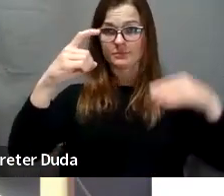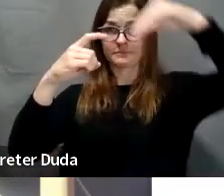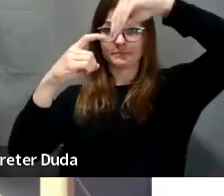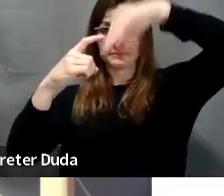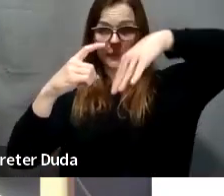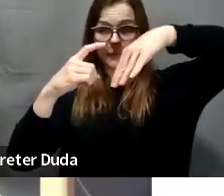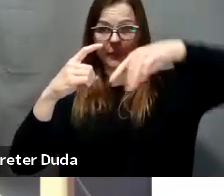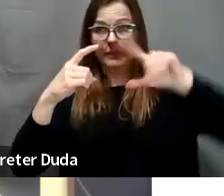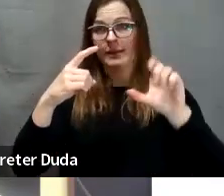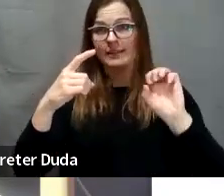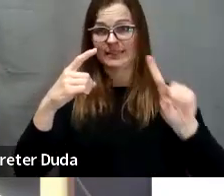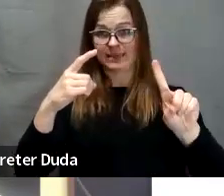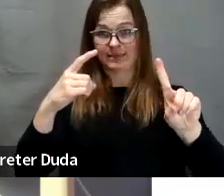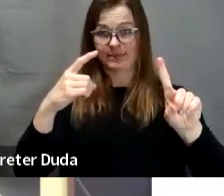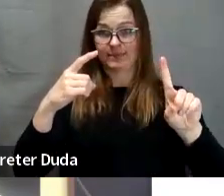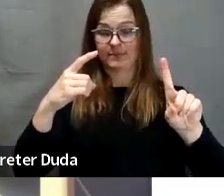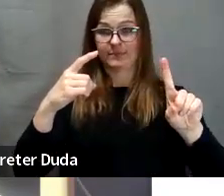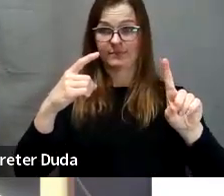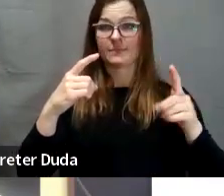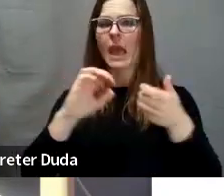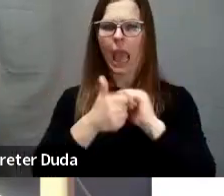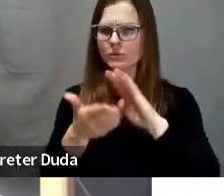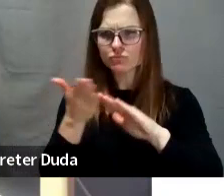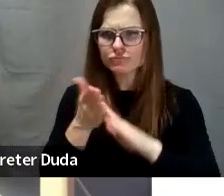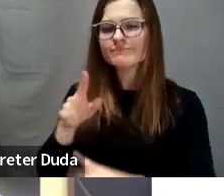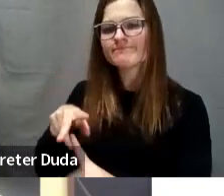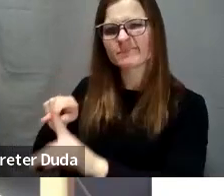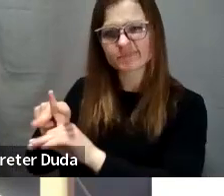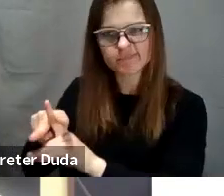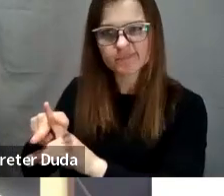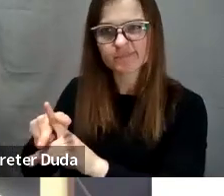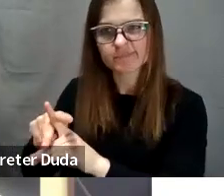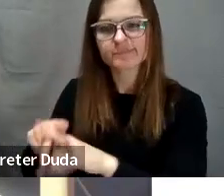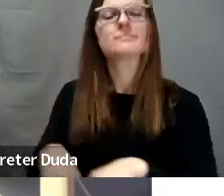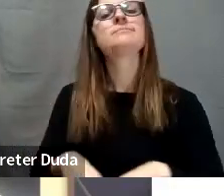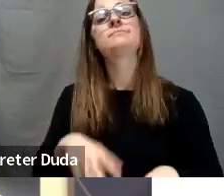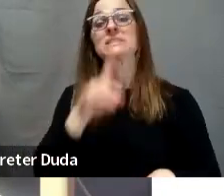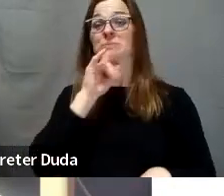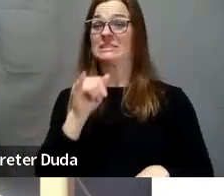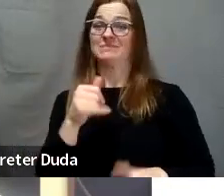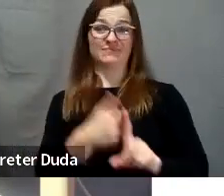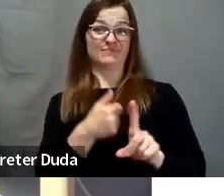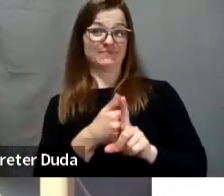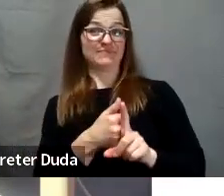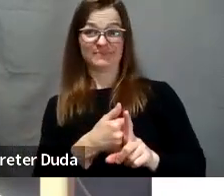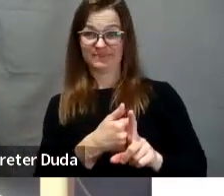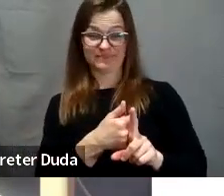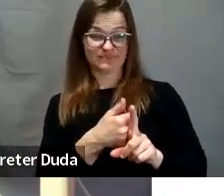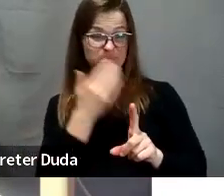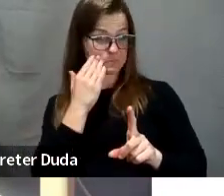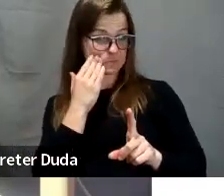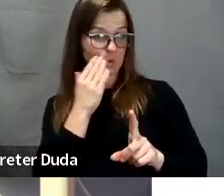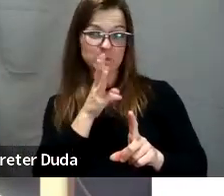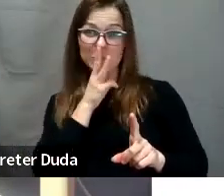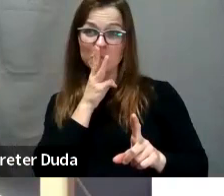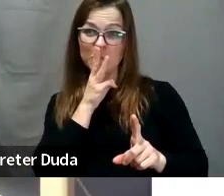that is above, and it plugs into the wall, and it's pretty self-sufficient in terms of knowing when it needs to turn